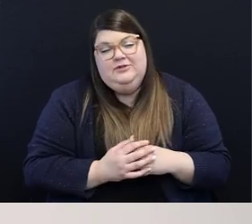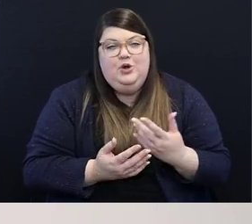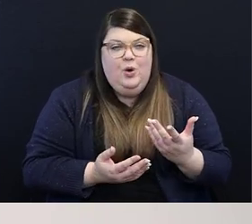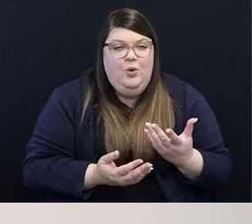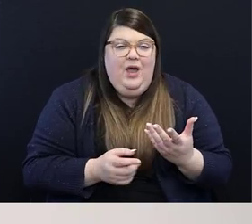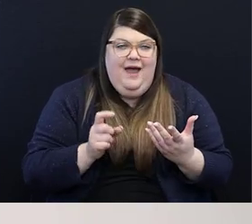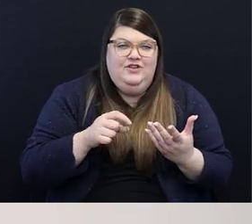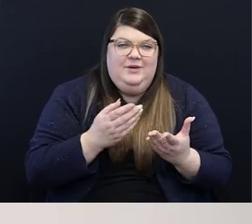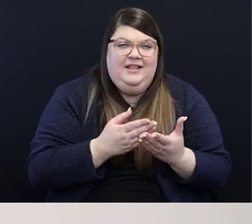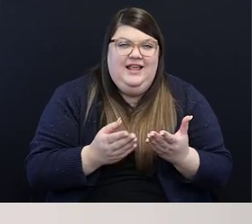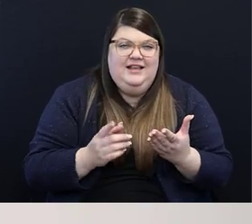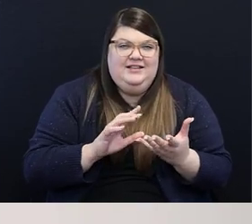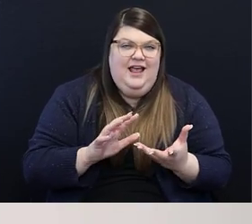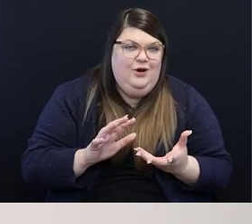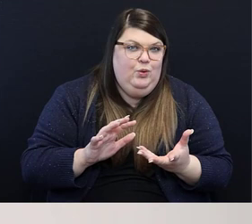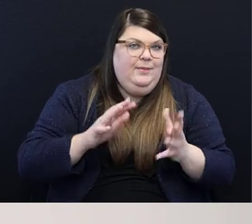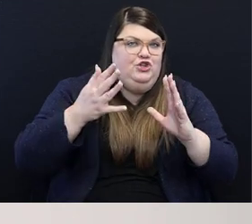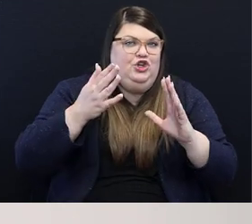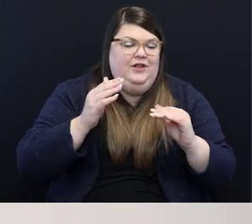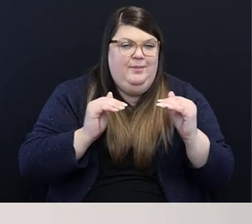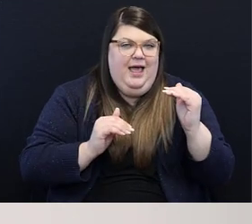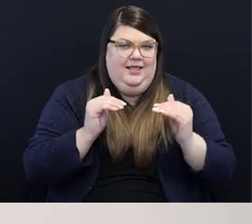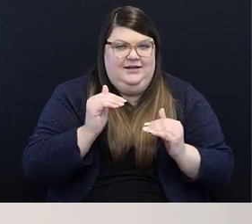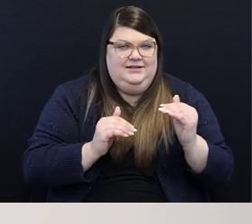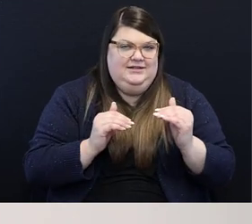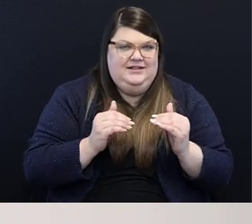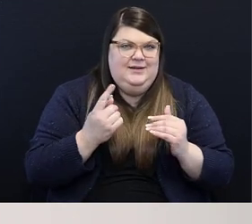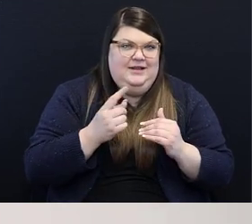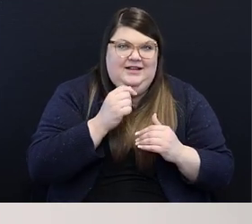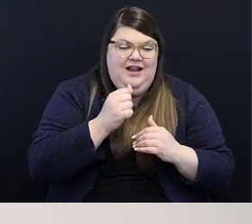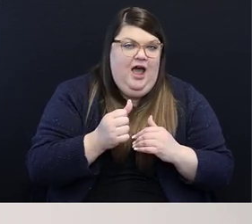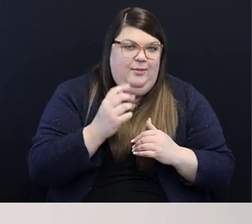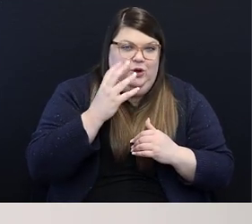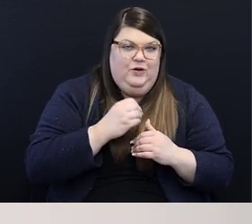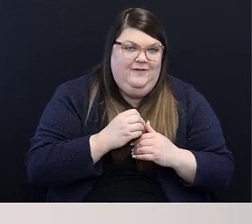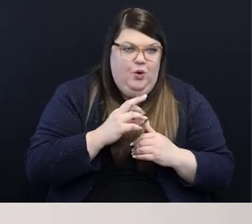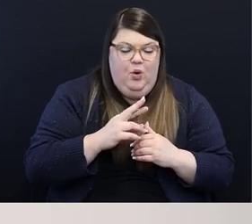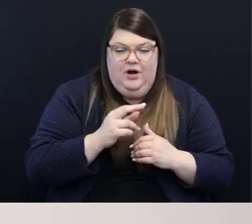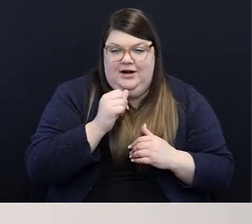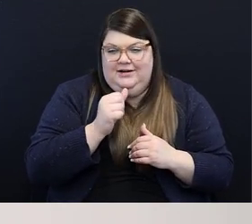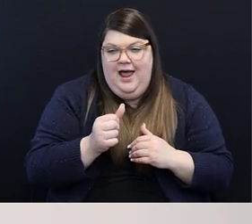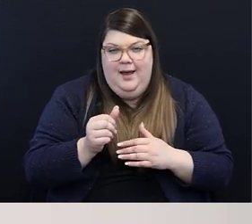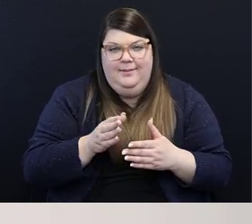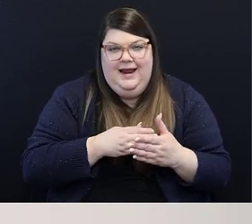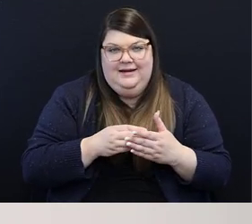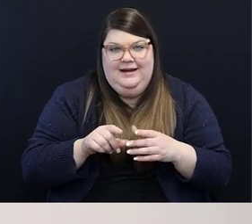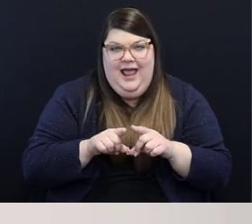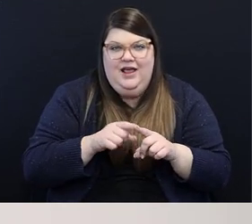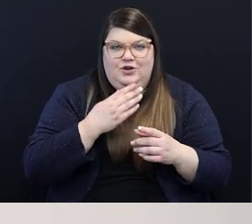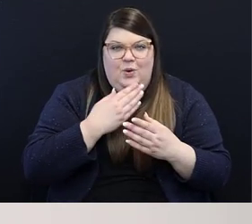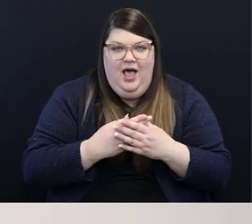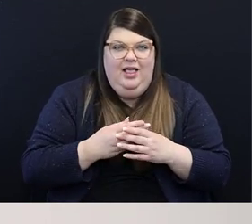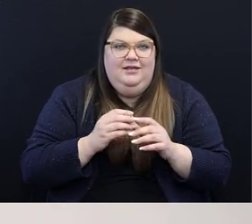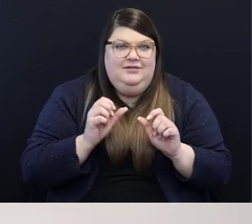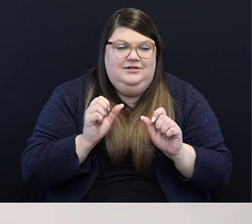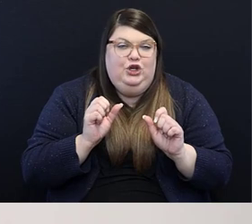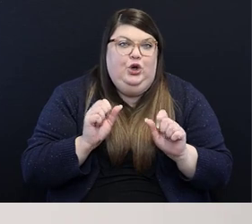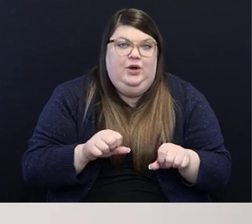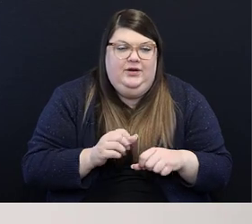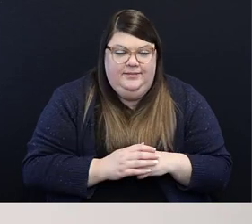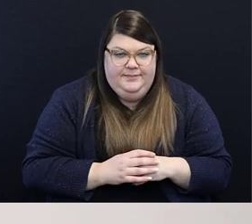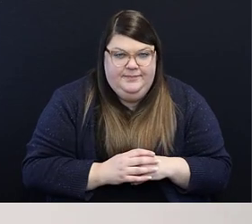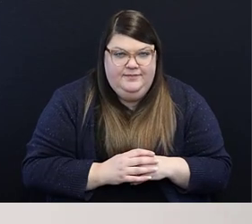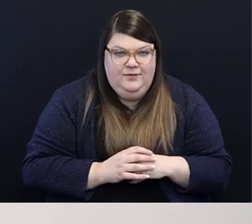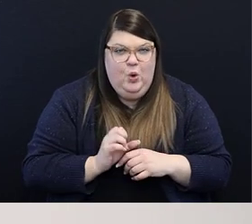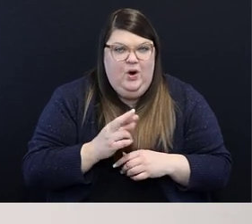things that rupture the balance, like something that's not beautiful or something that's not painted as well as it could, or, you know, things that are